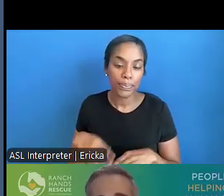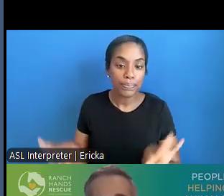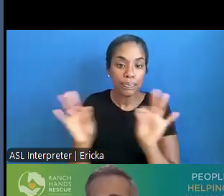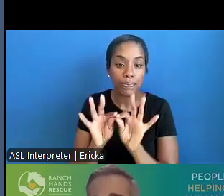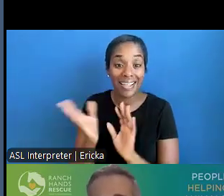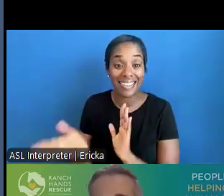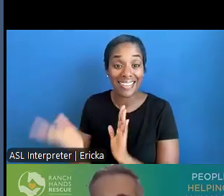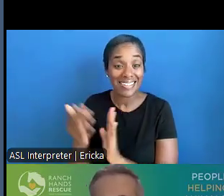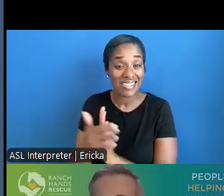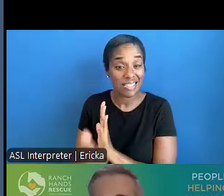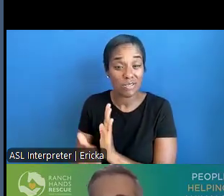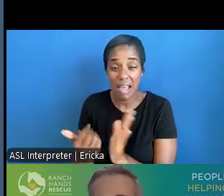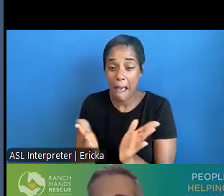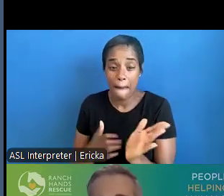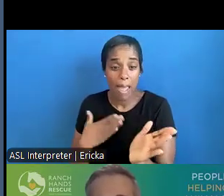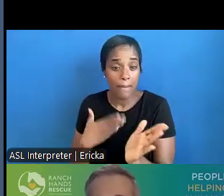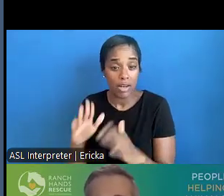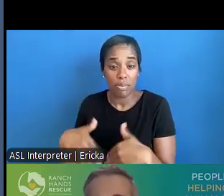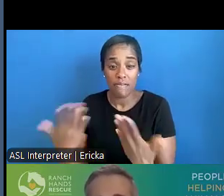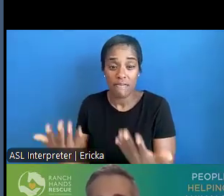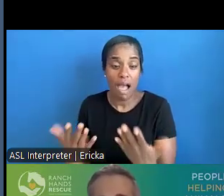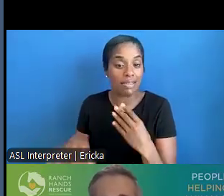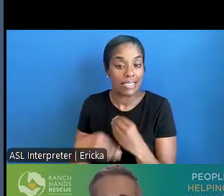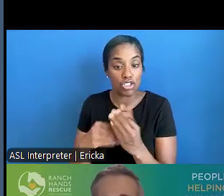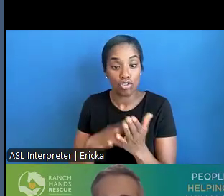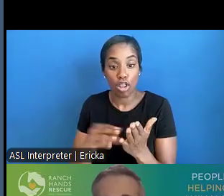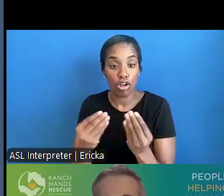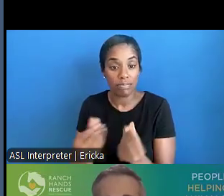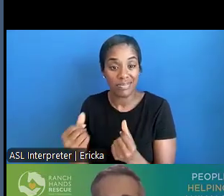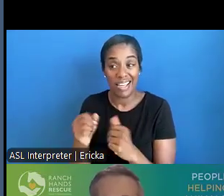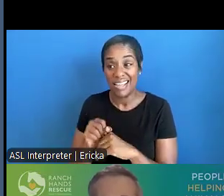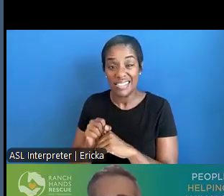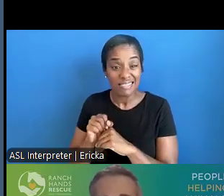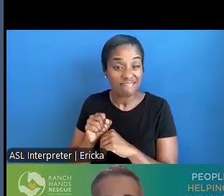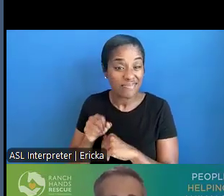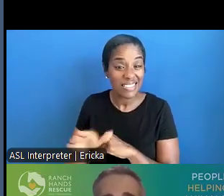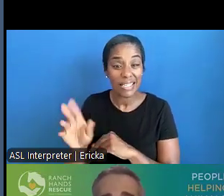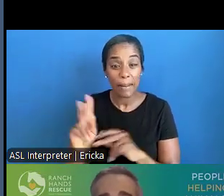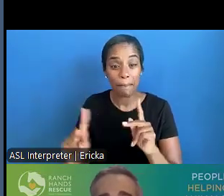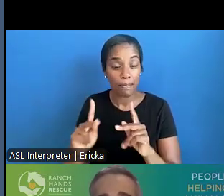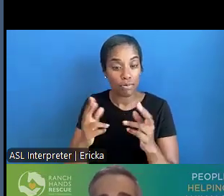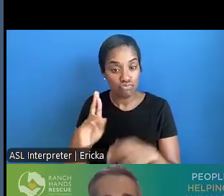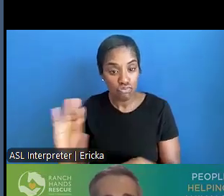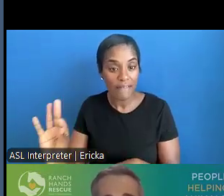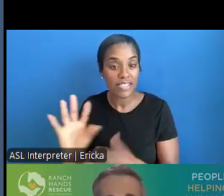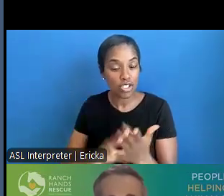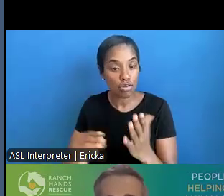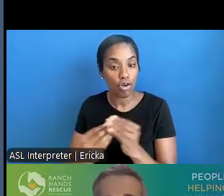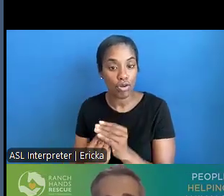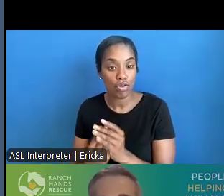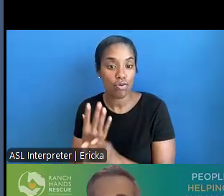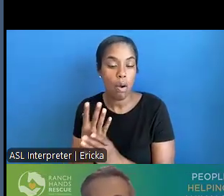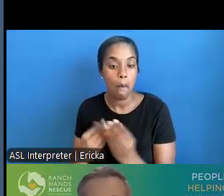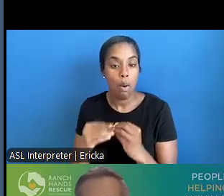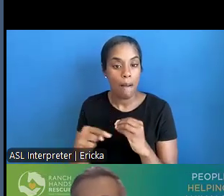that I would be happy to provide additional learning materials on and send people references to learn and grow and read more on these